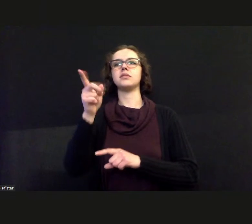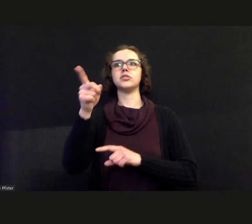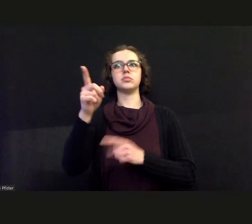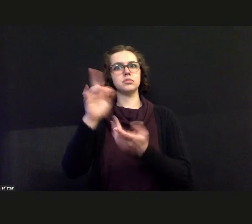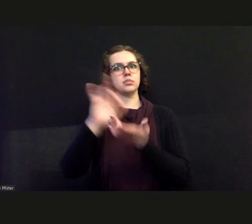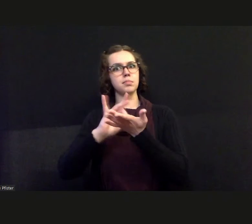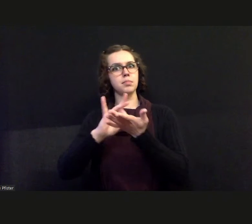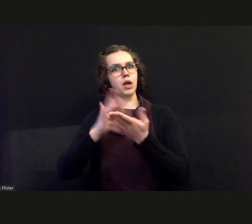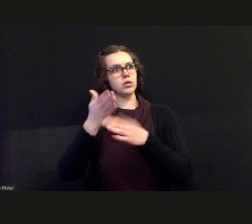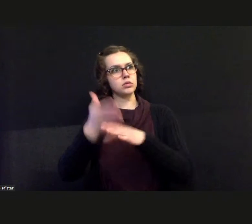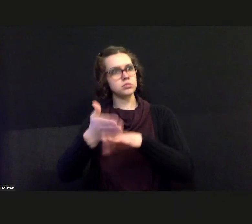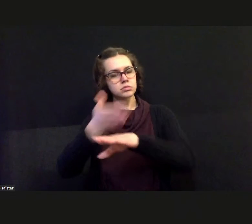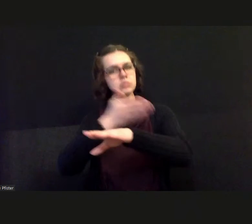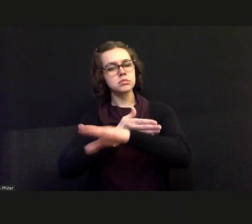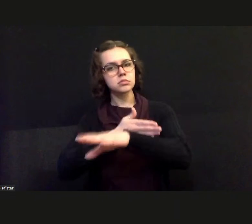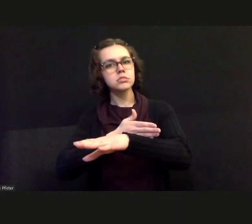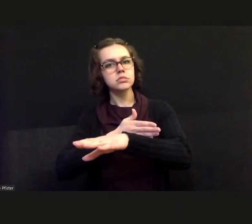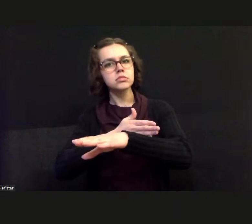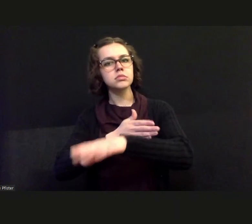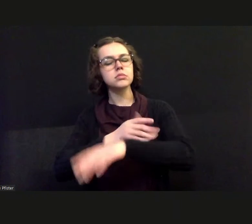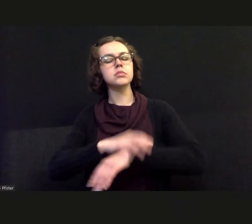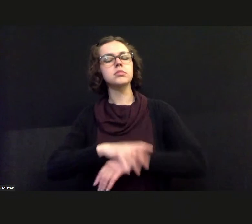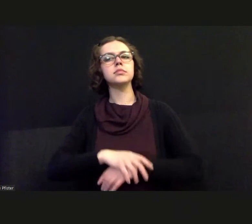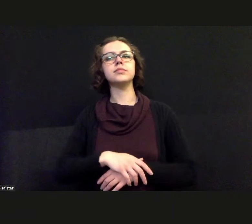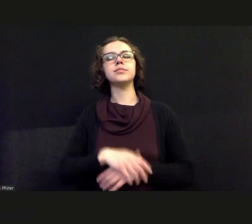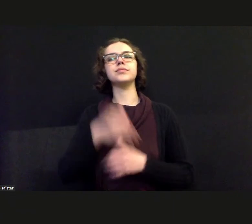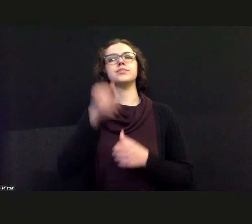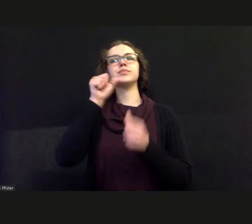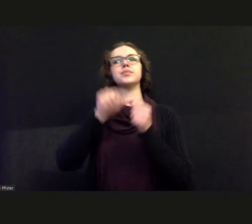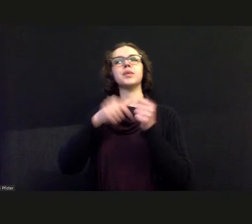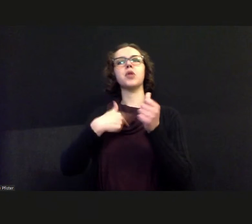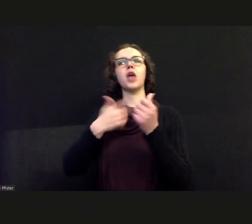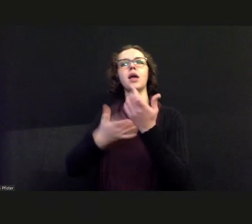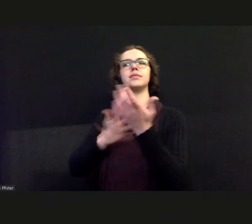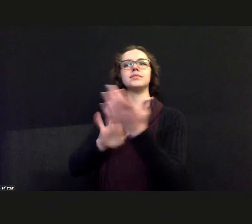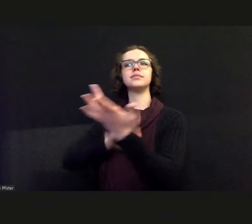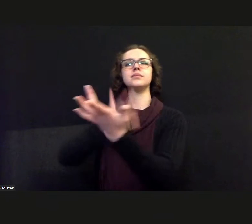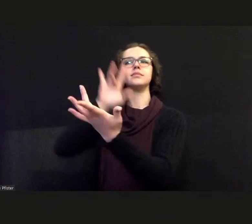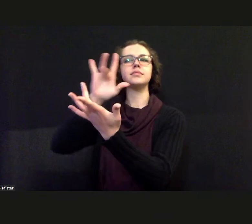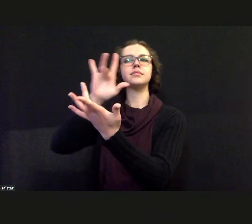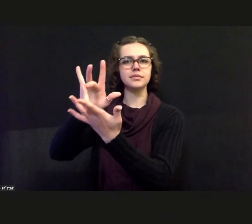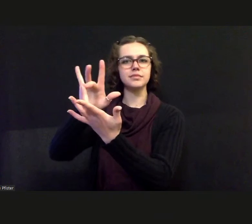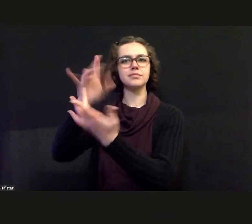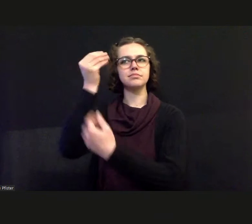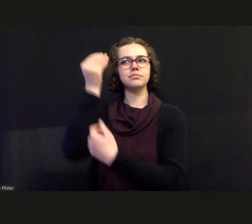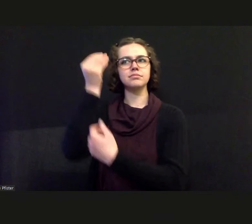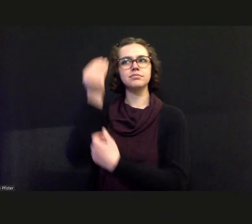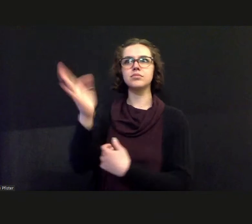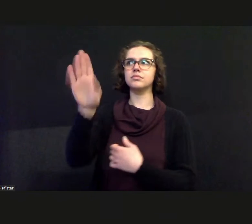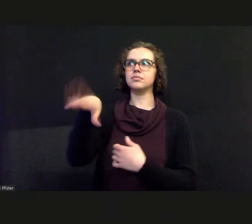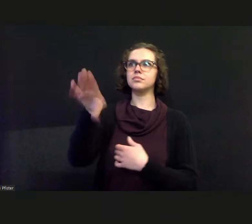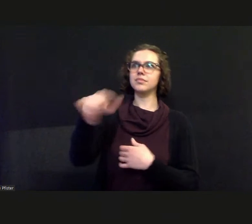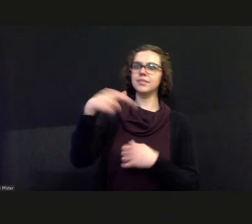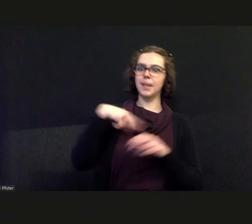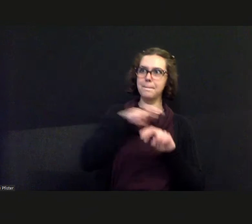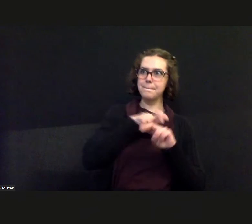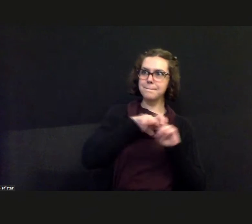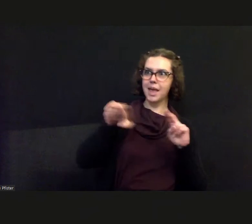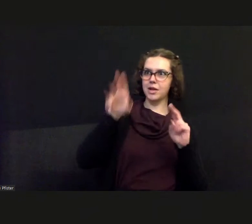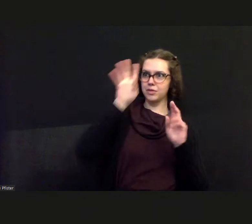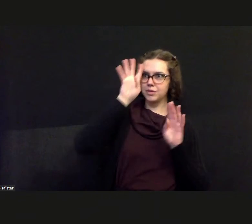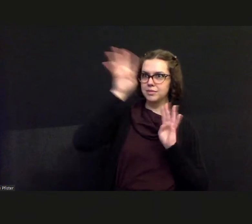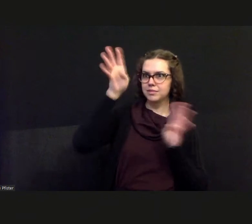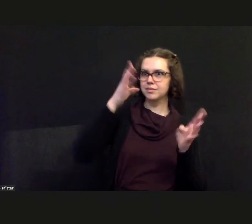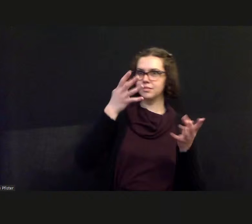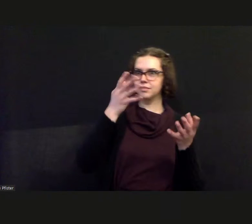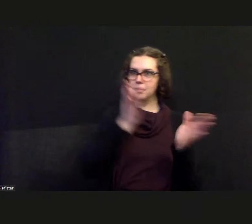medical issues. And I remember reaching out to her, telling her that this panel was forming, and I was wondering if she was interested